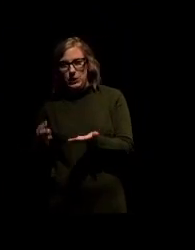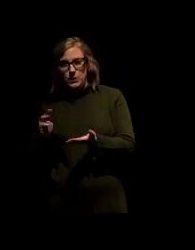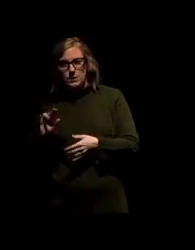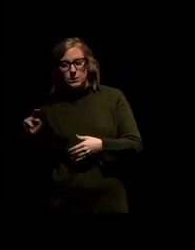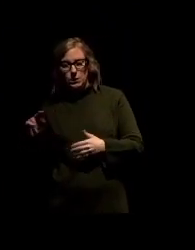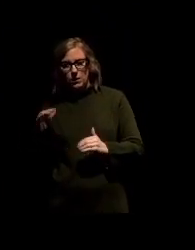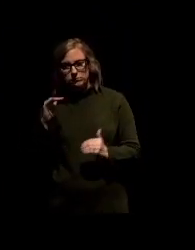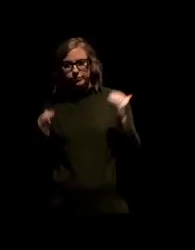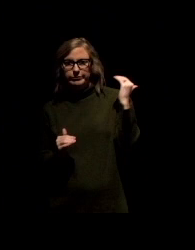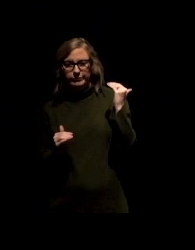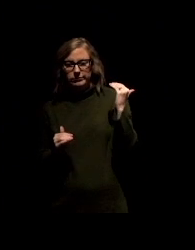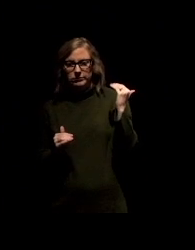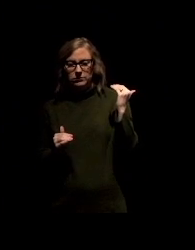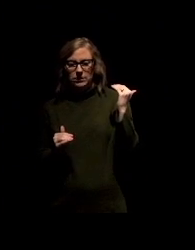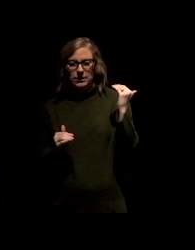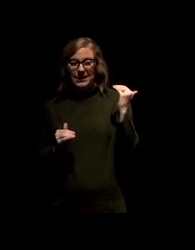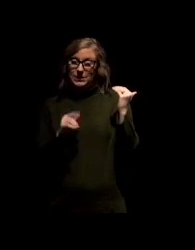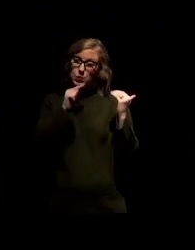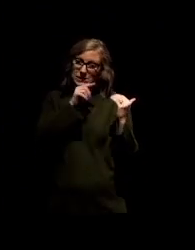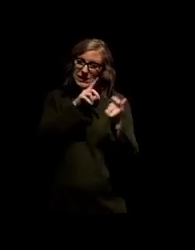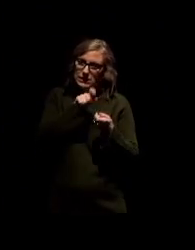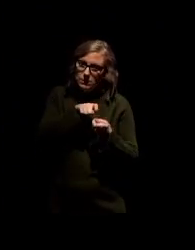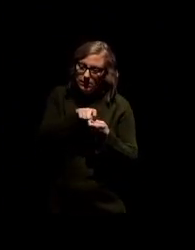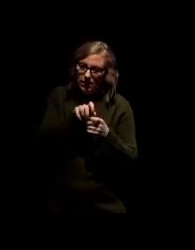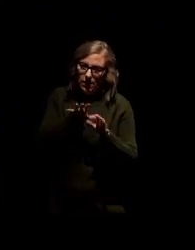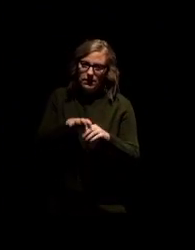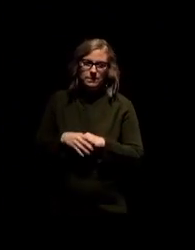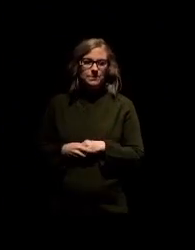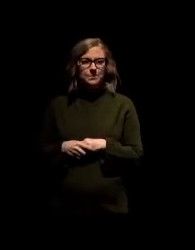Minnesota, and in the Twin Cities specifically.